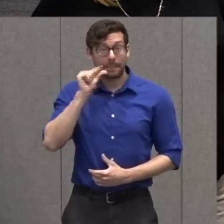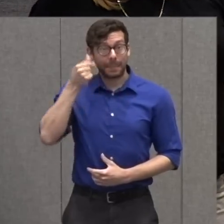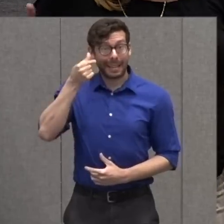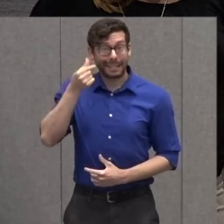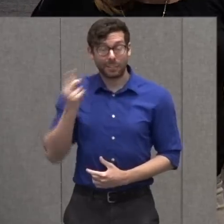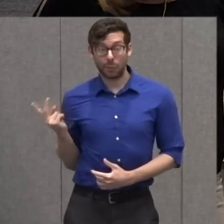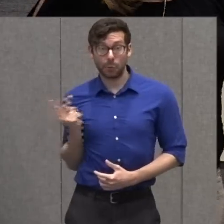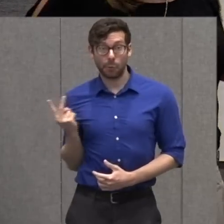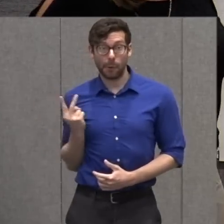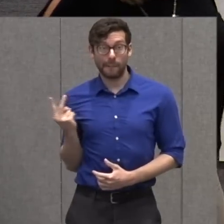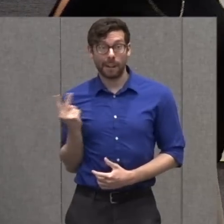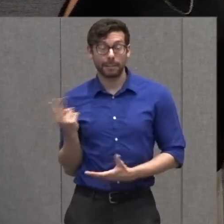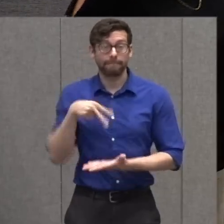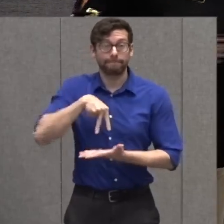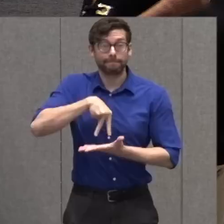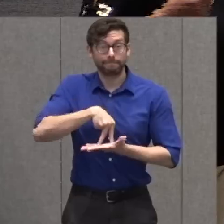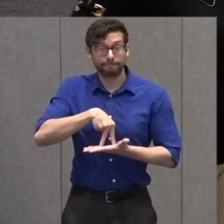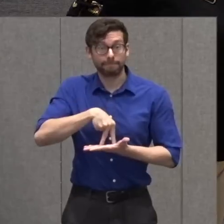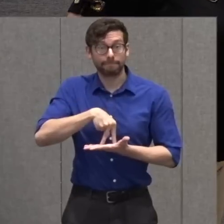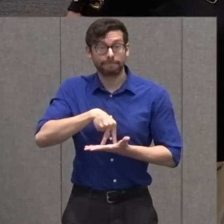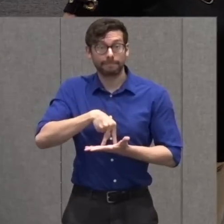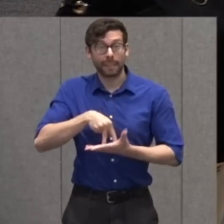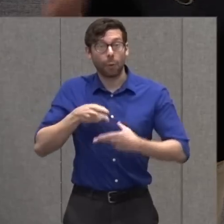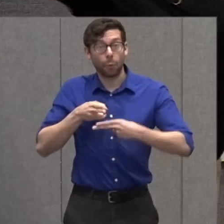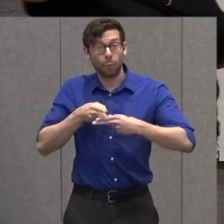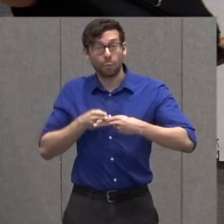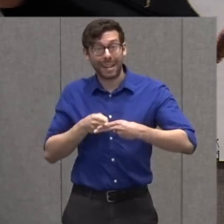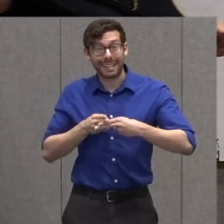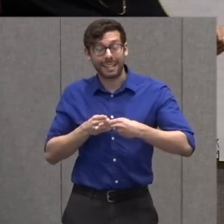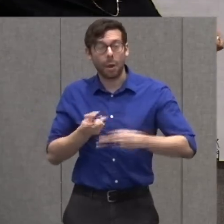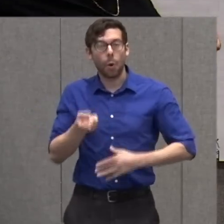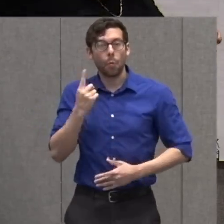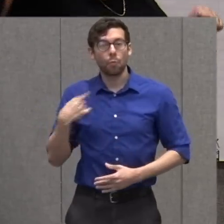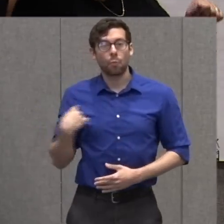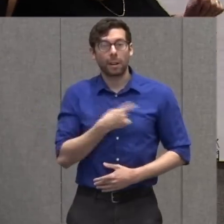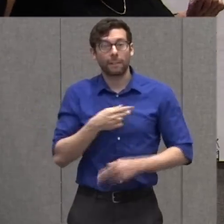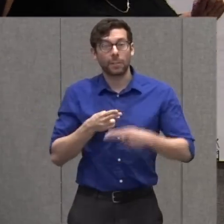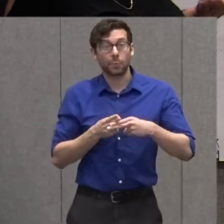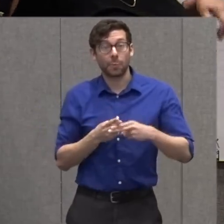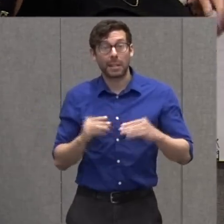No. One of us would be heavier than the other. That'd probably be me. No.